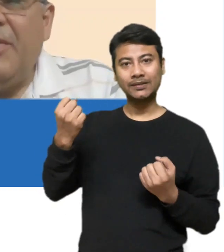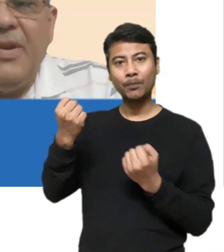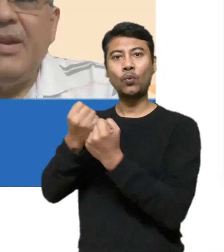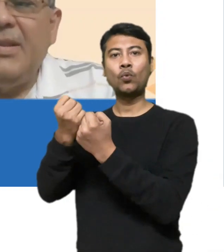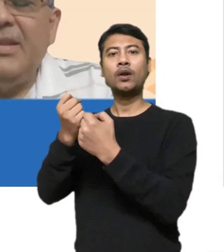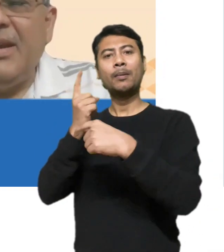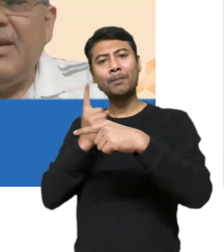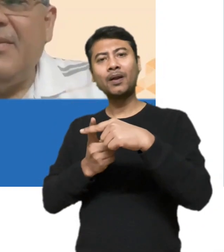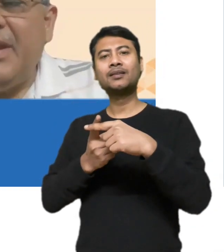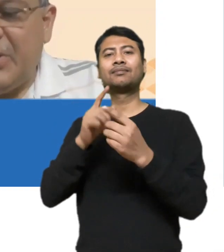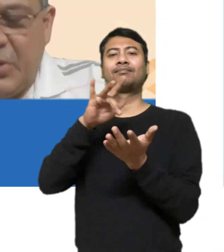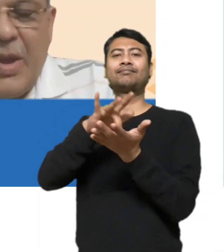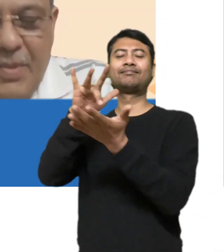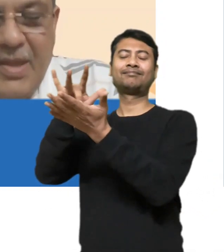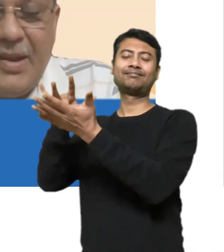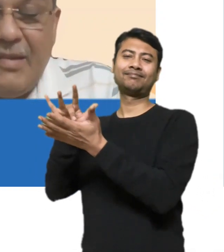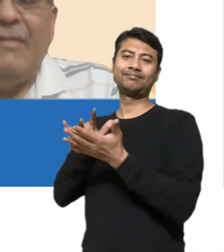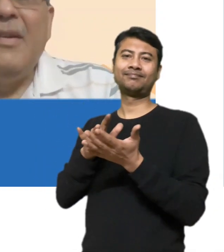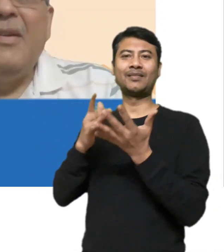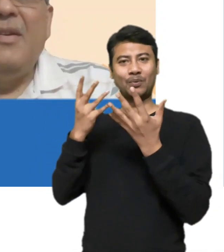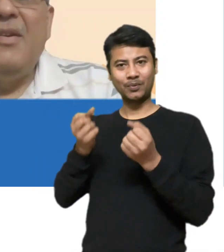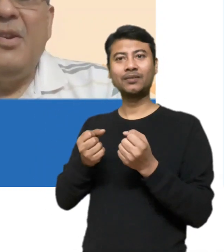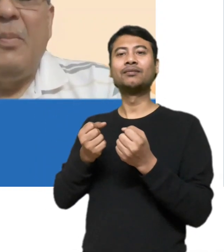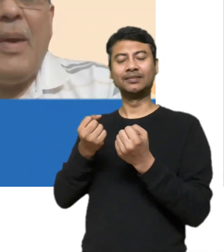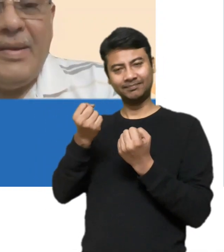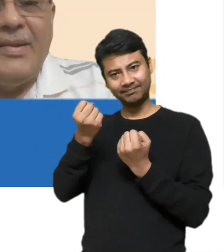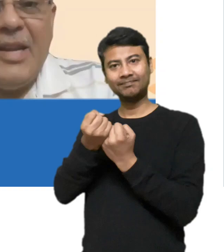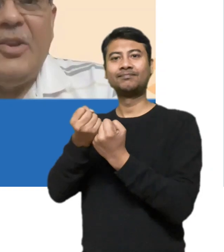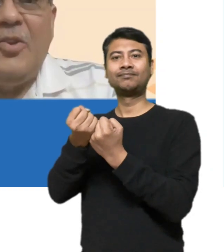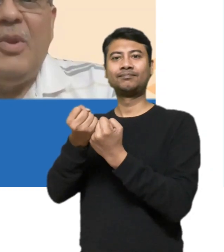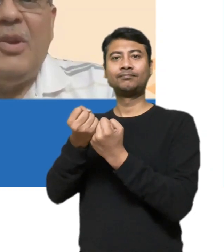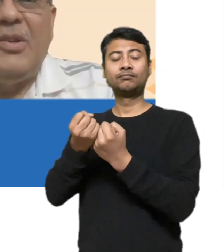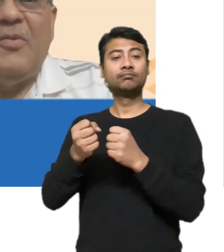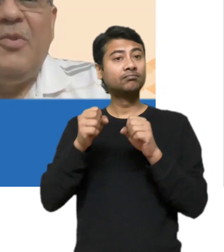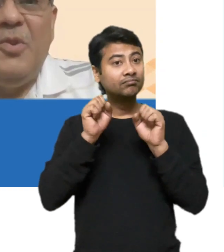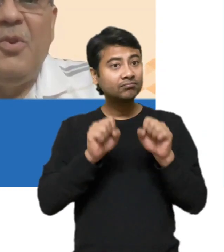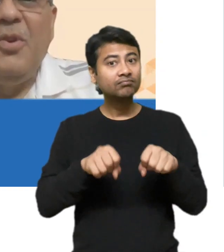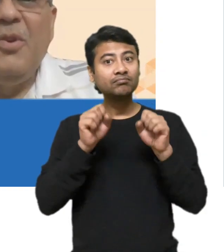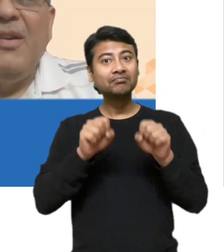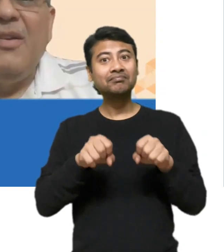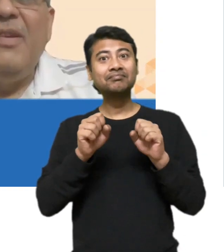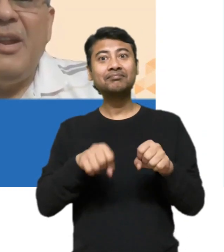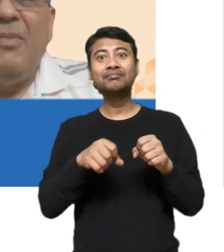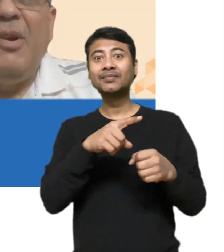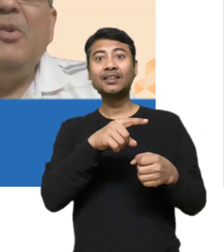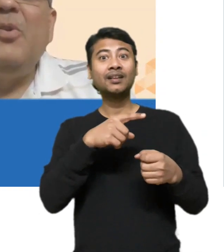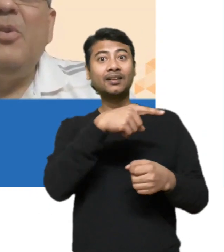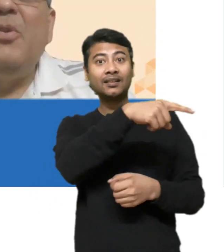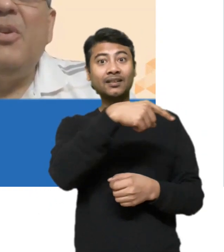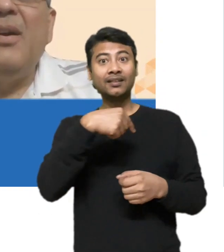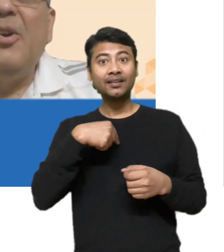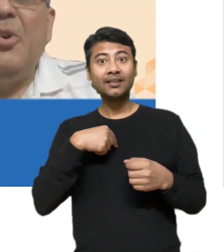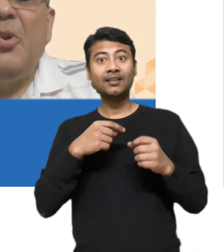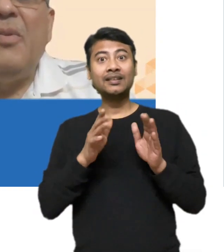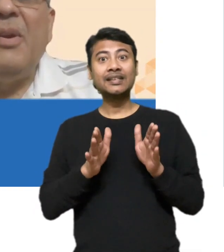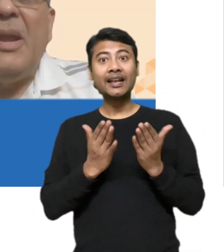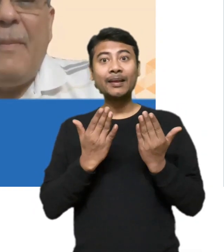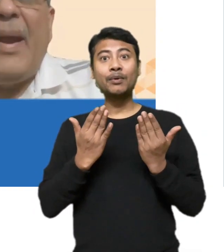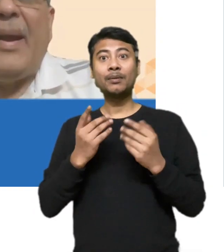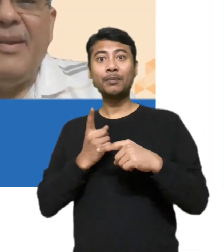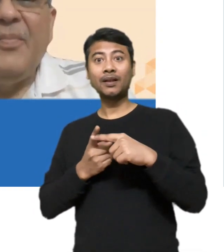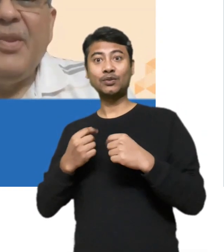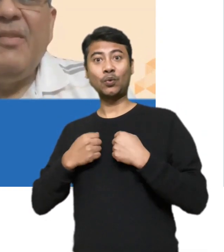No, definitely. That we are so happy that partners like you, because of you, we are able to grow